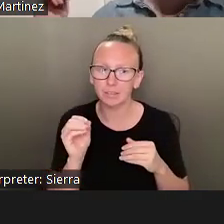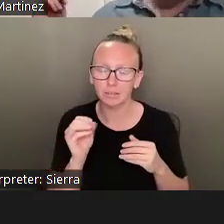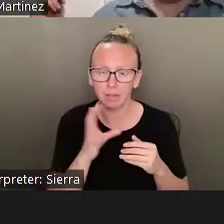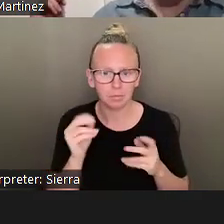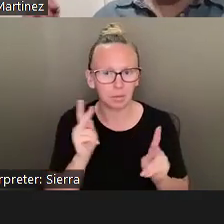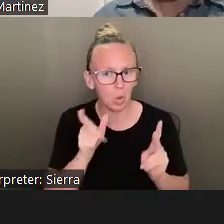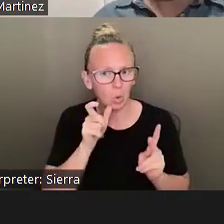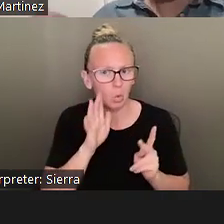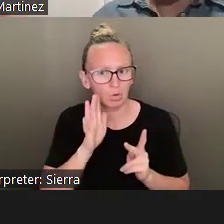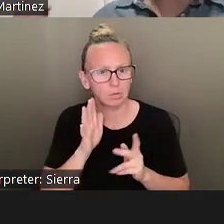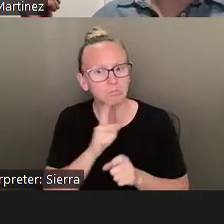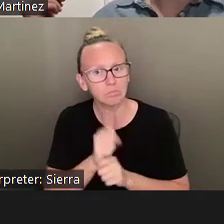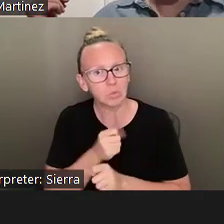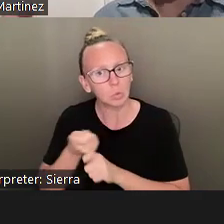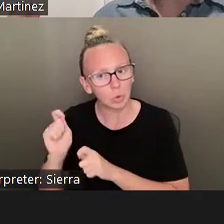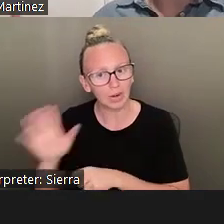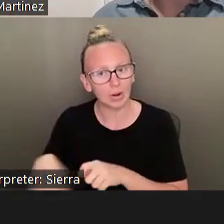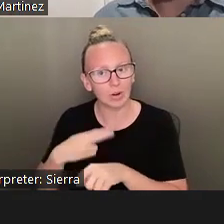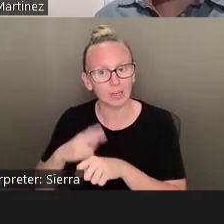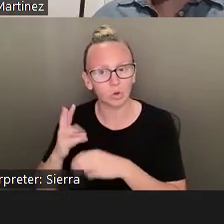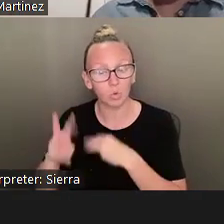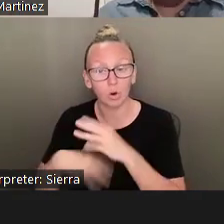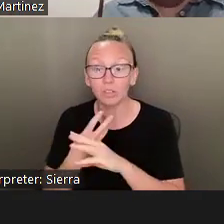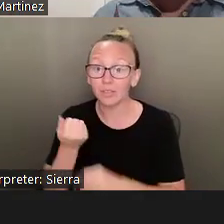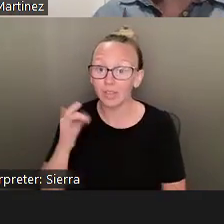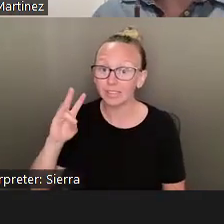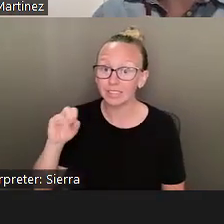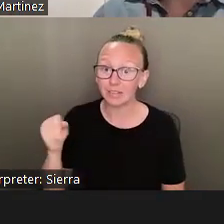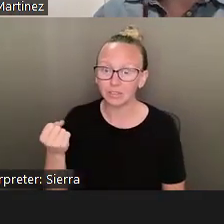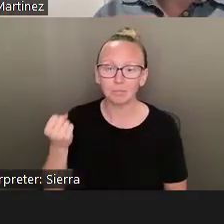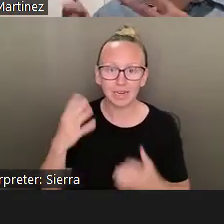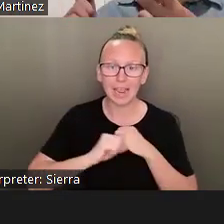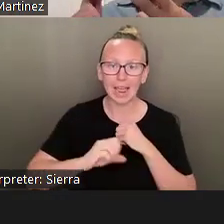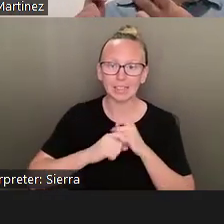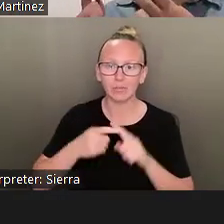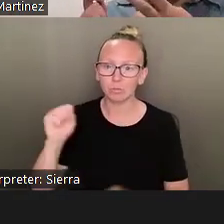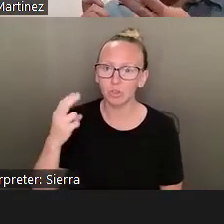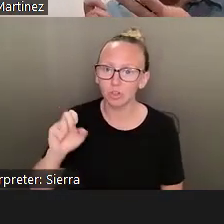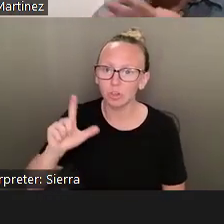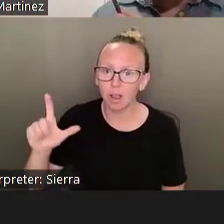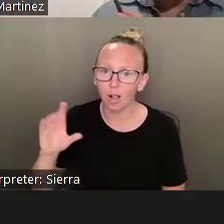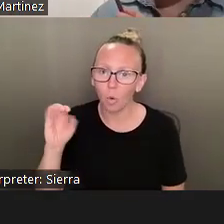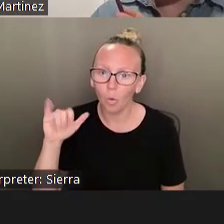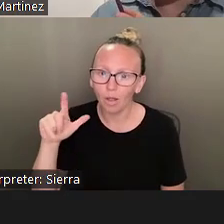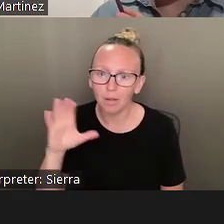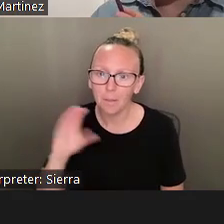magazines that I have from the 70s, there are several ads from Shell oil, from